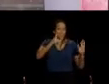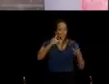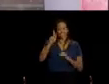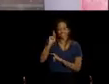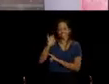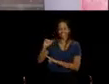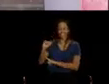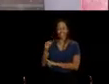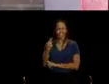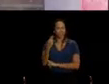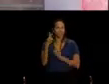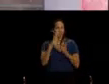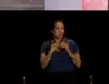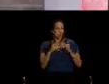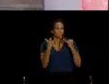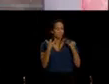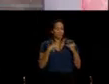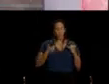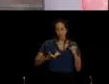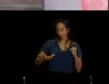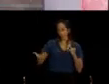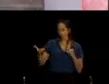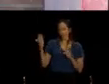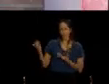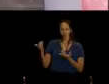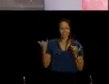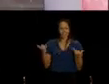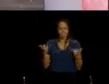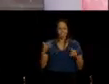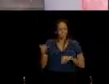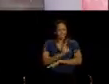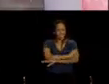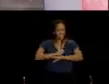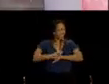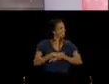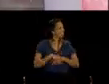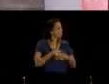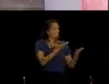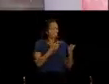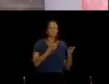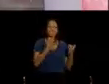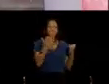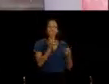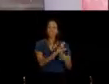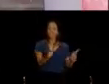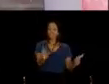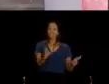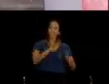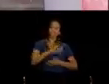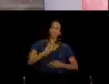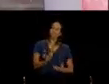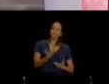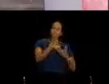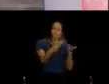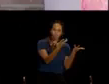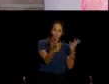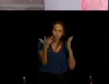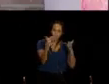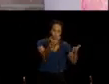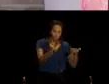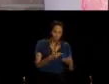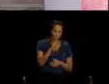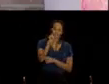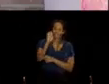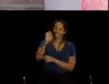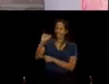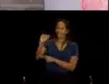story today as we welcome her on stage. Let's bring her on. With no further ado, please join me in welcoming Keah